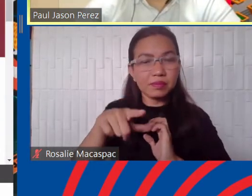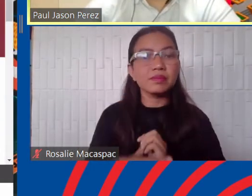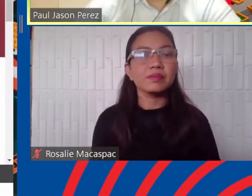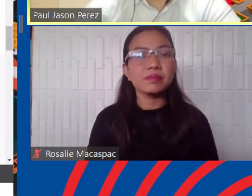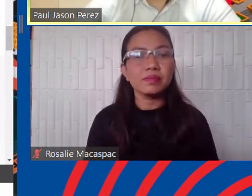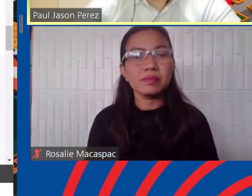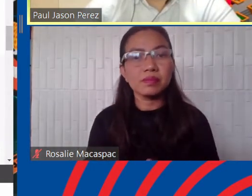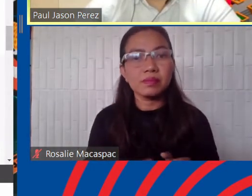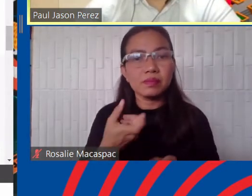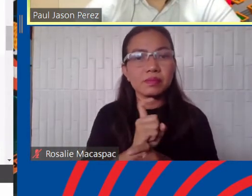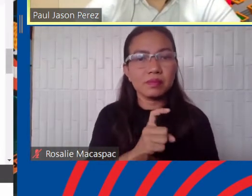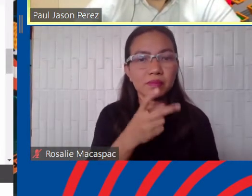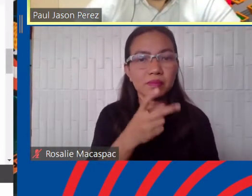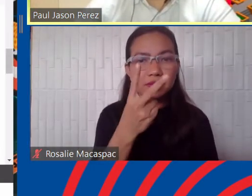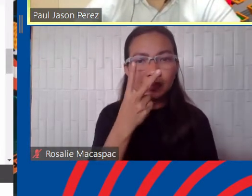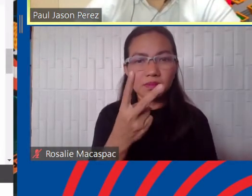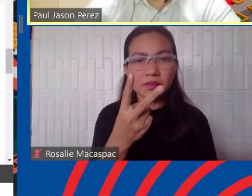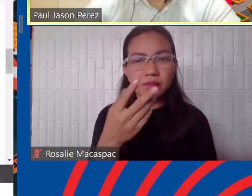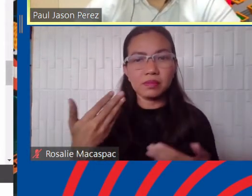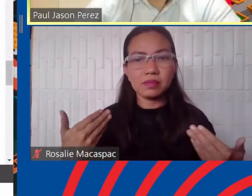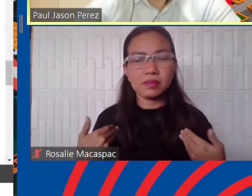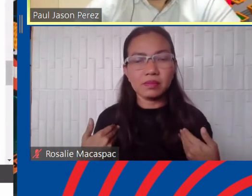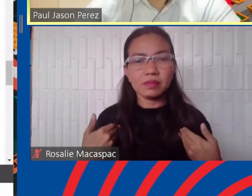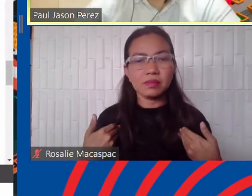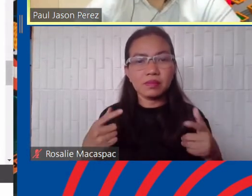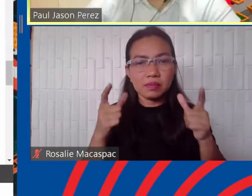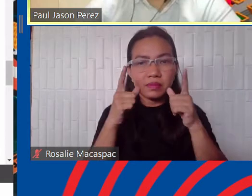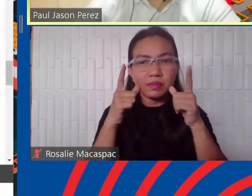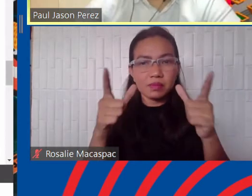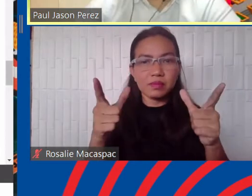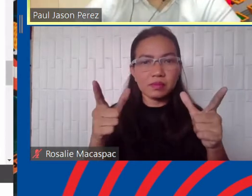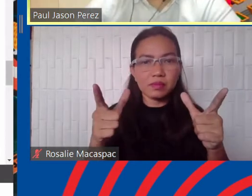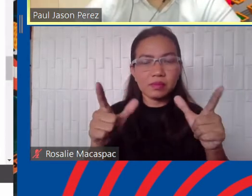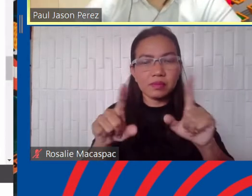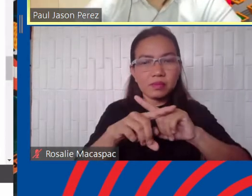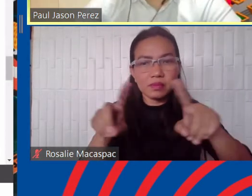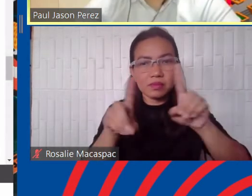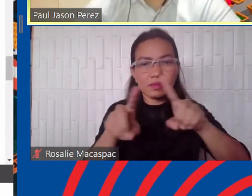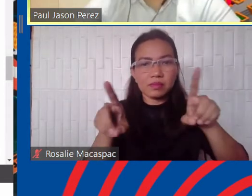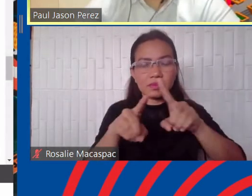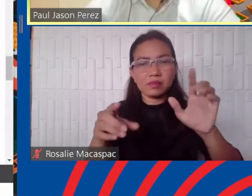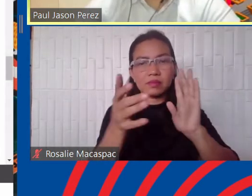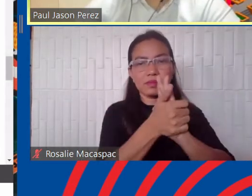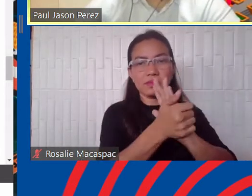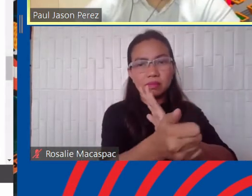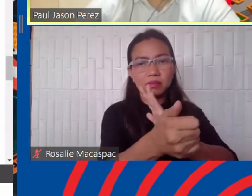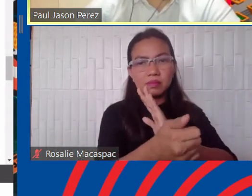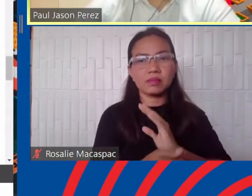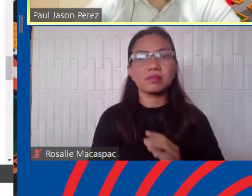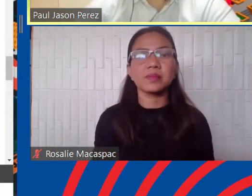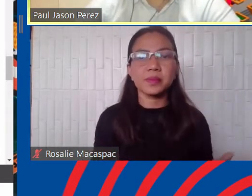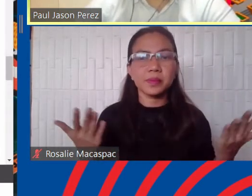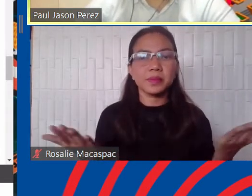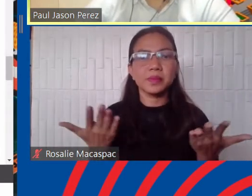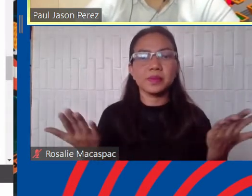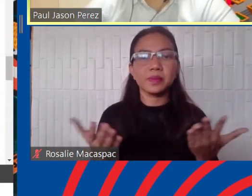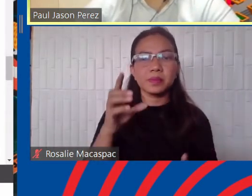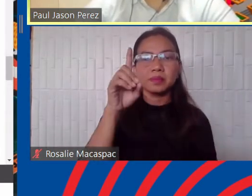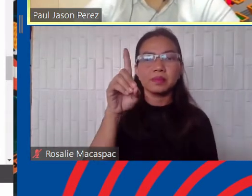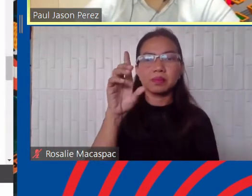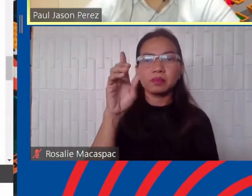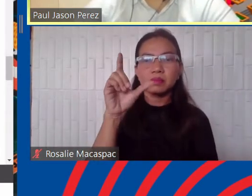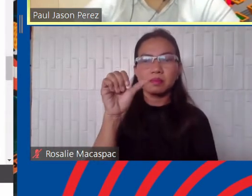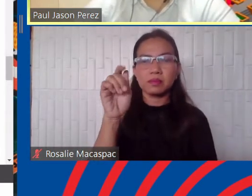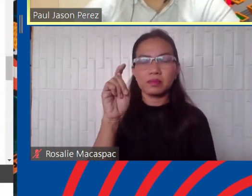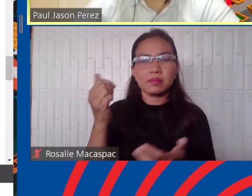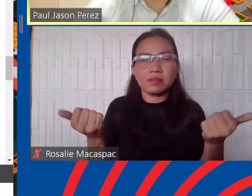here, you can see that you can actually look at the different fields where data is available. So